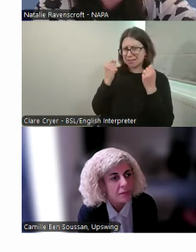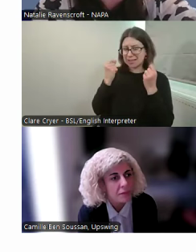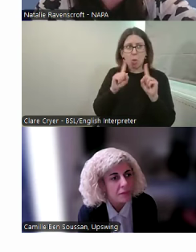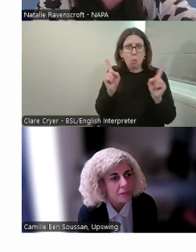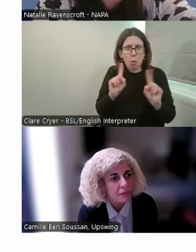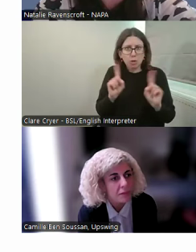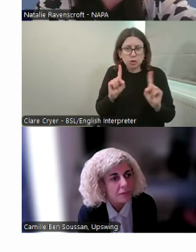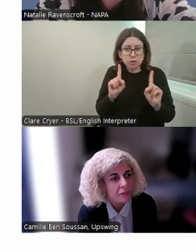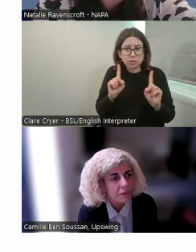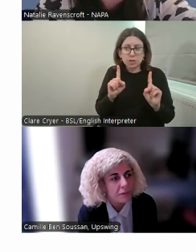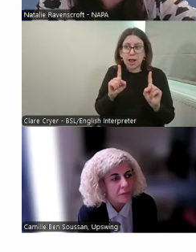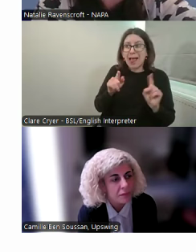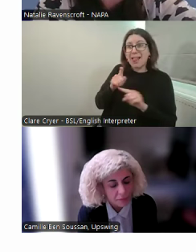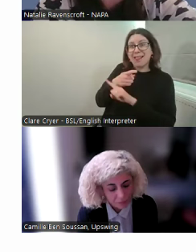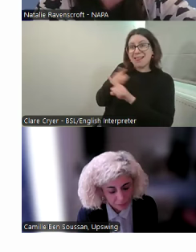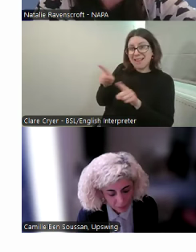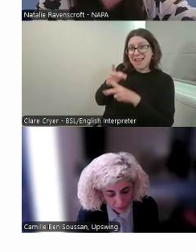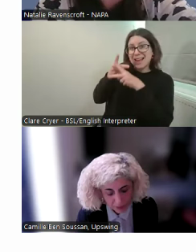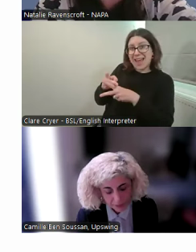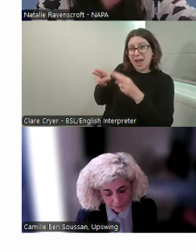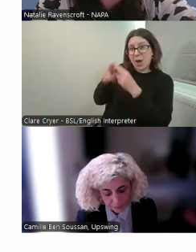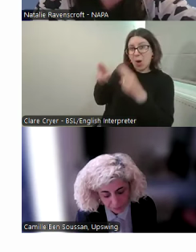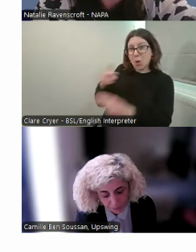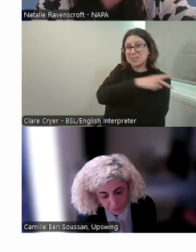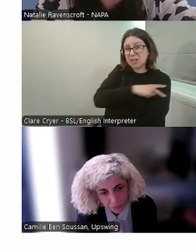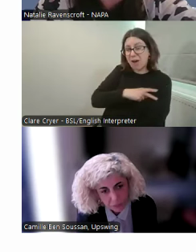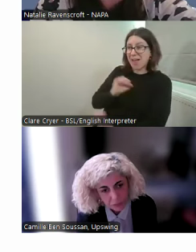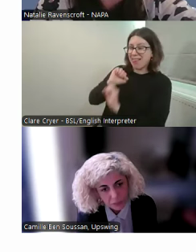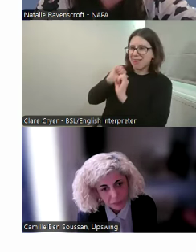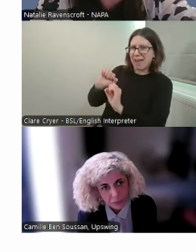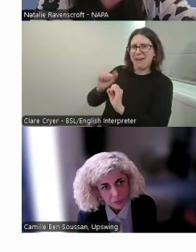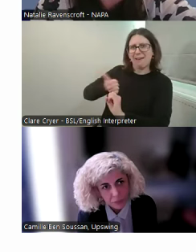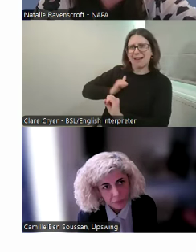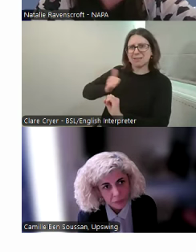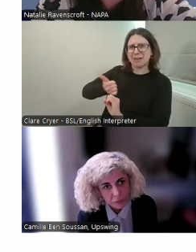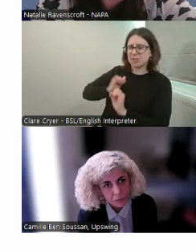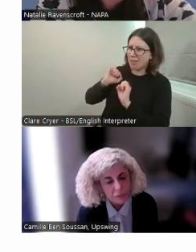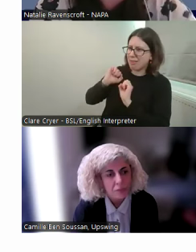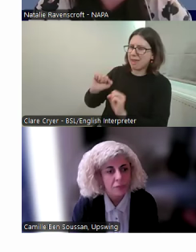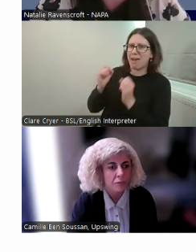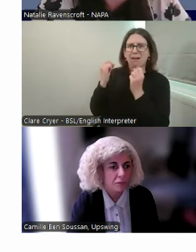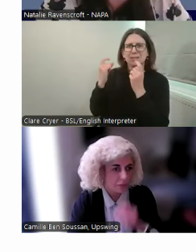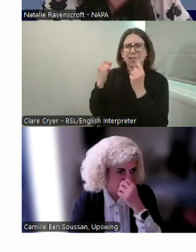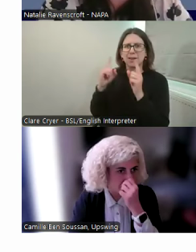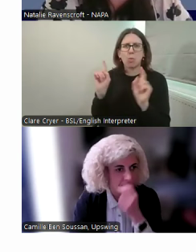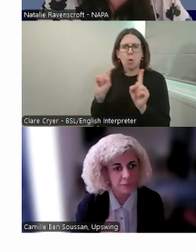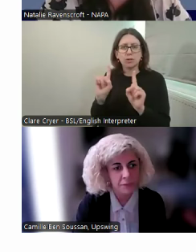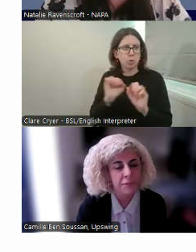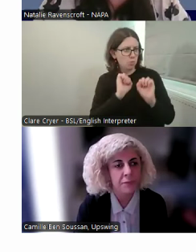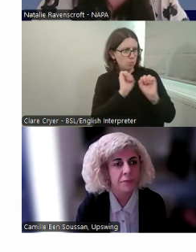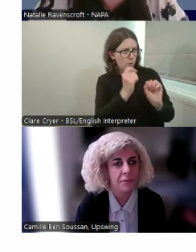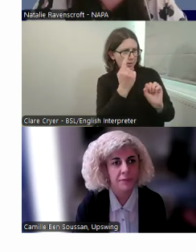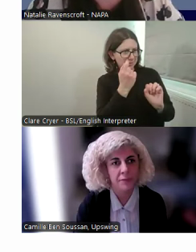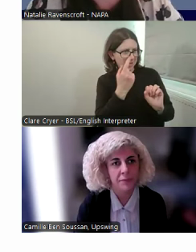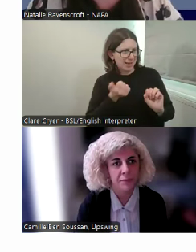and expectations that the care home staff have and the residents have? Because sometimes these understandings